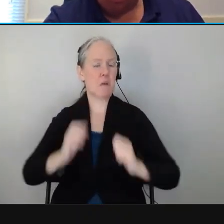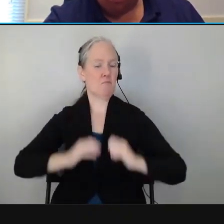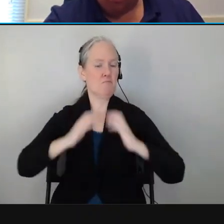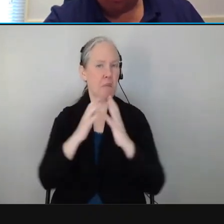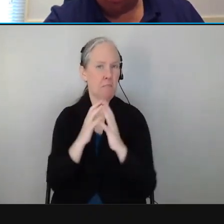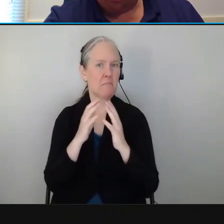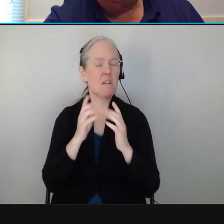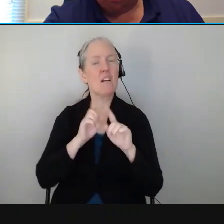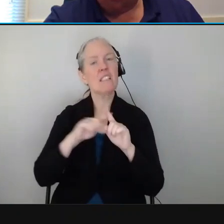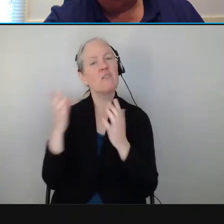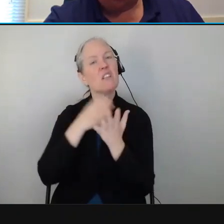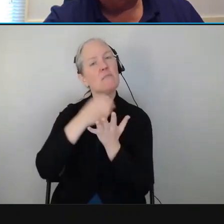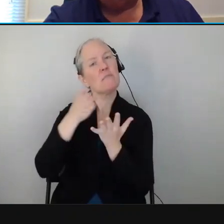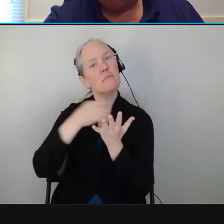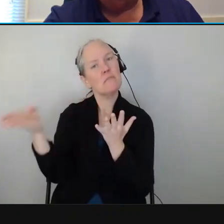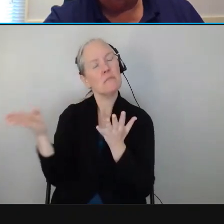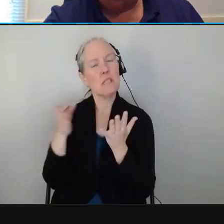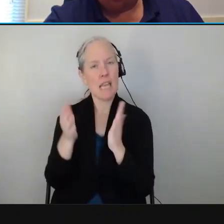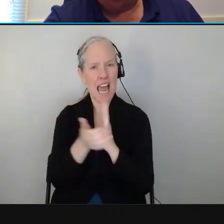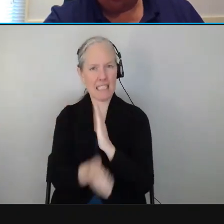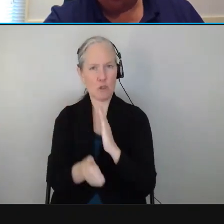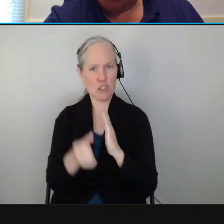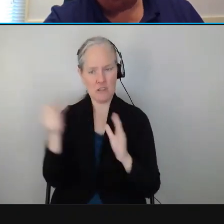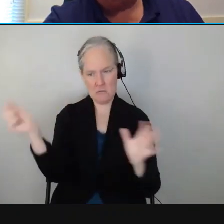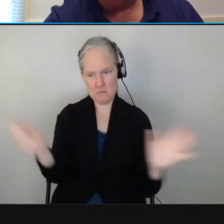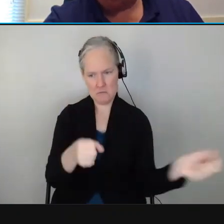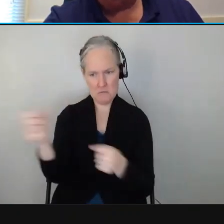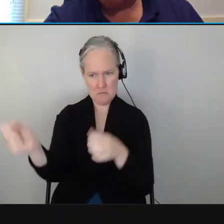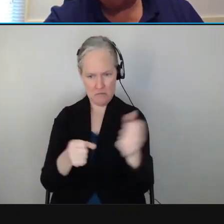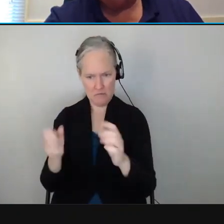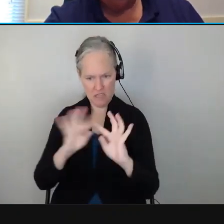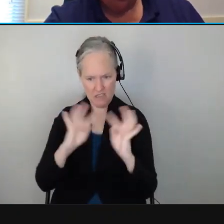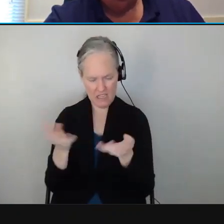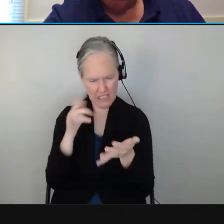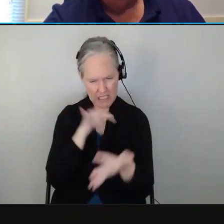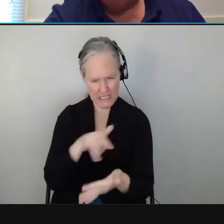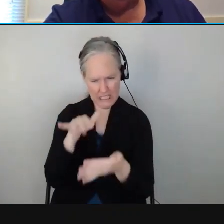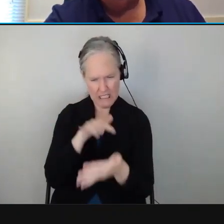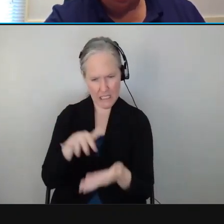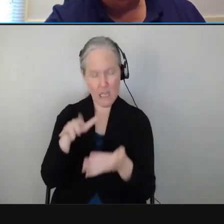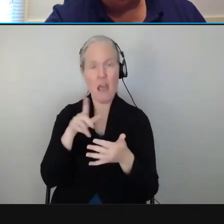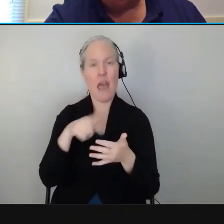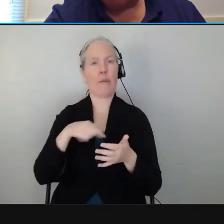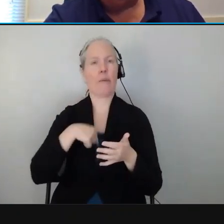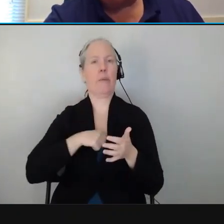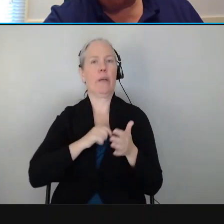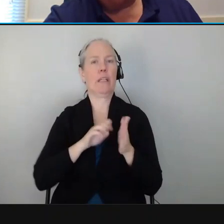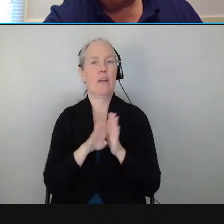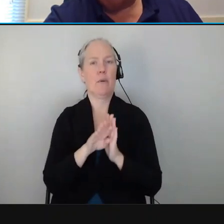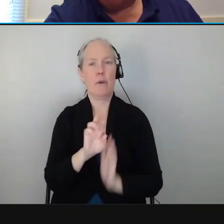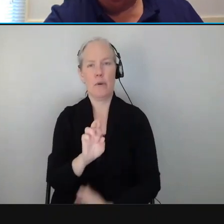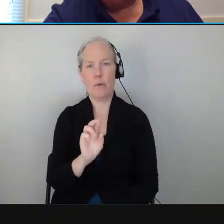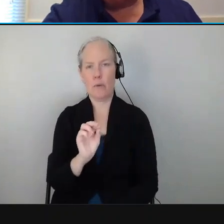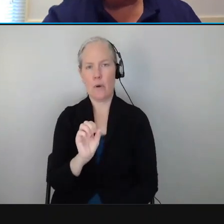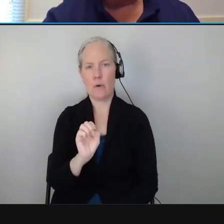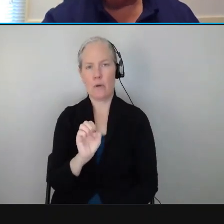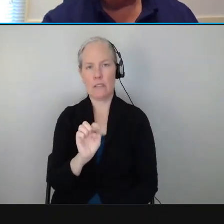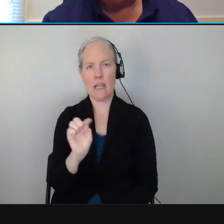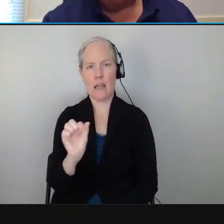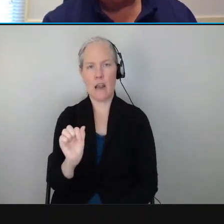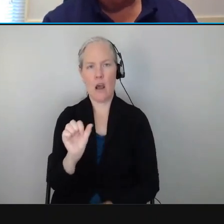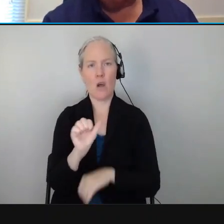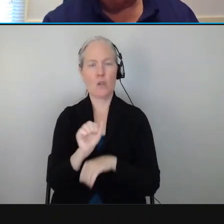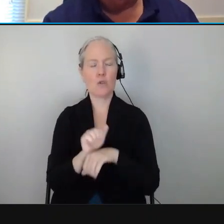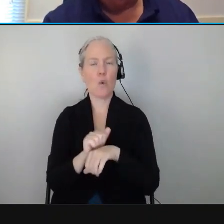what we produced is the Rosetta Stone manuscript. We named it the Rosetta Stone with a nod to history. The